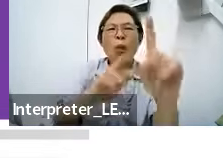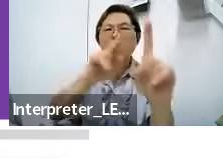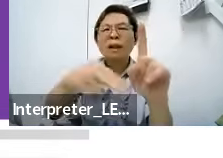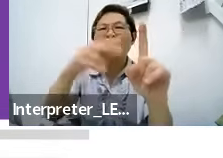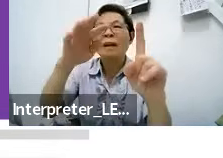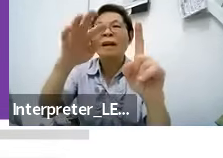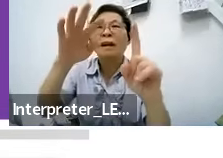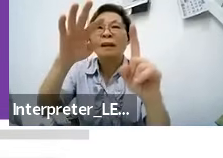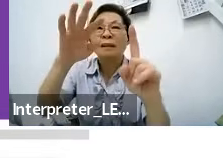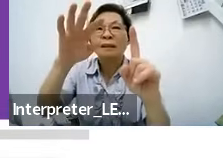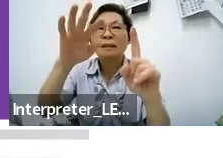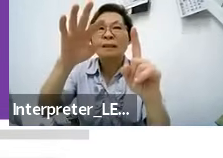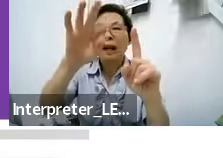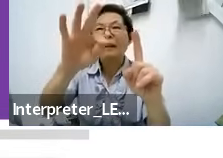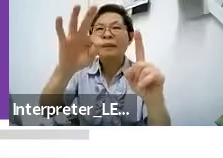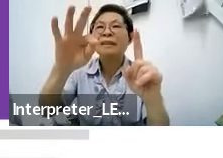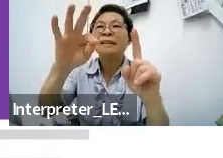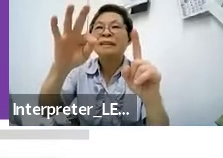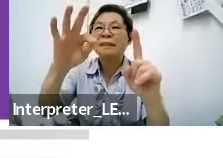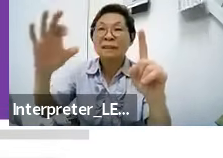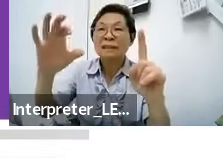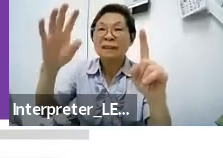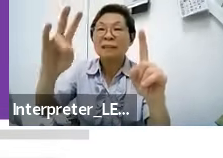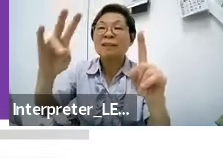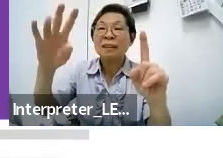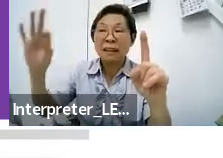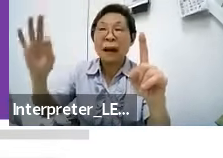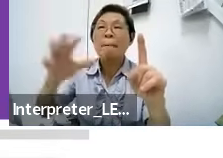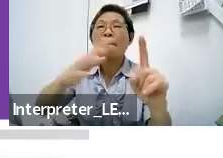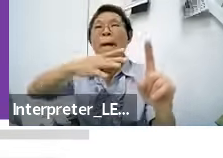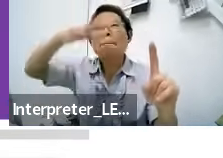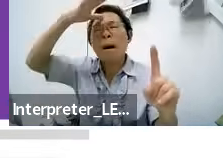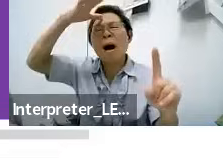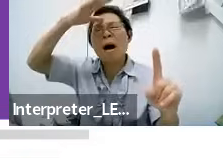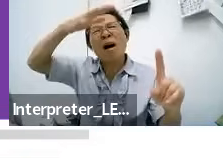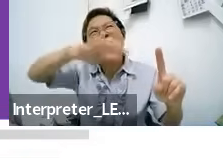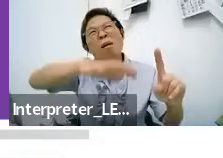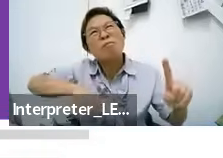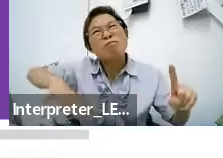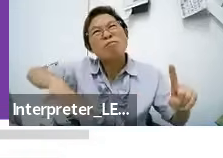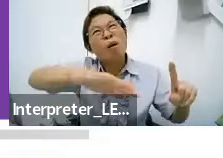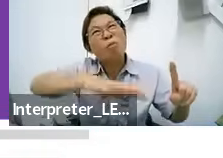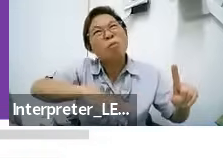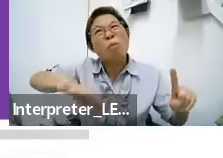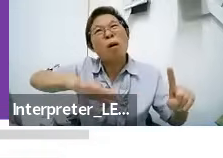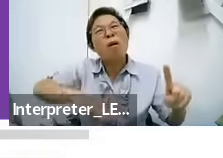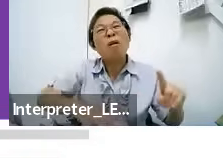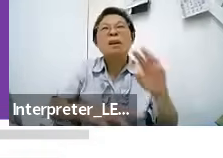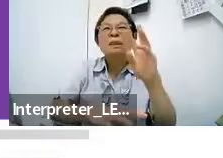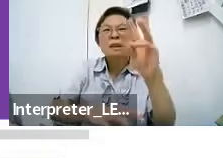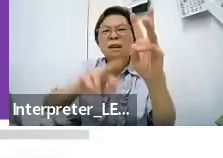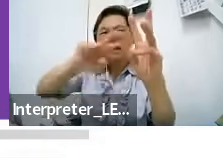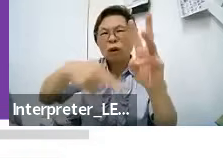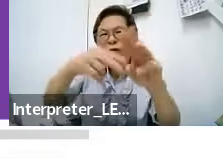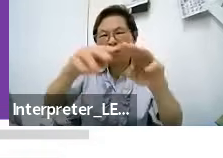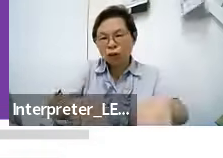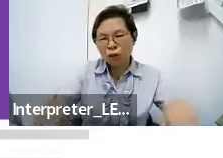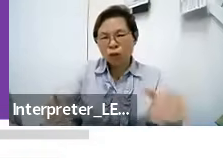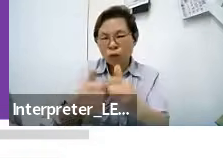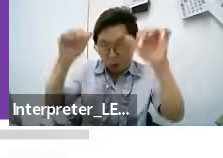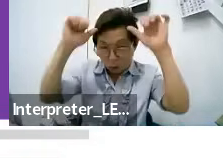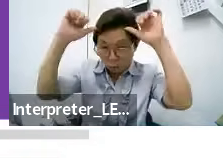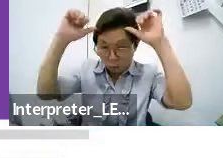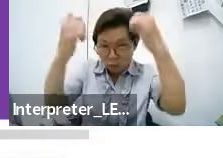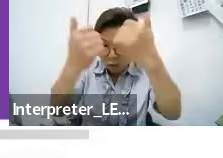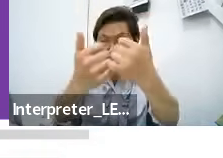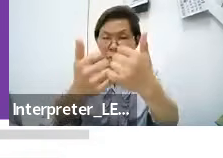1,979 teachers and parents. So we estimate that indirectly, 6,000 children with autism would